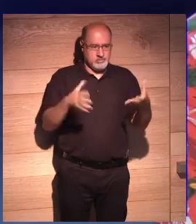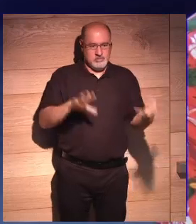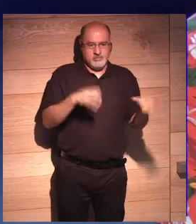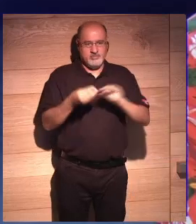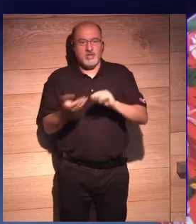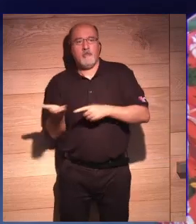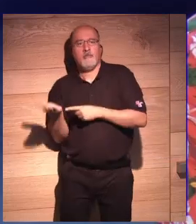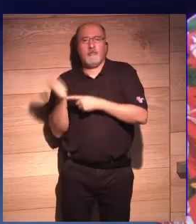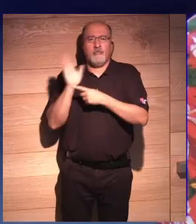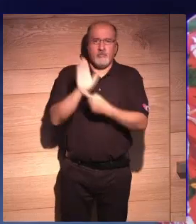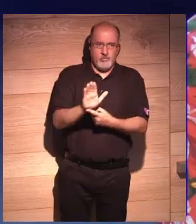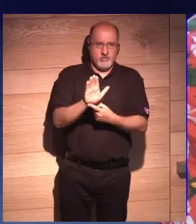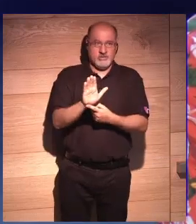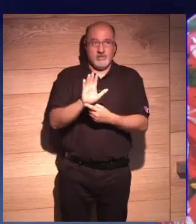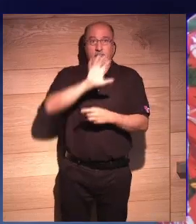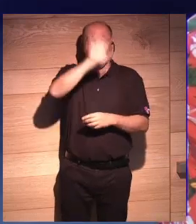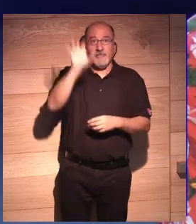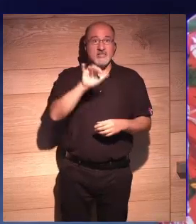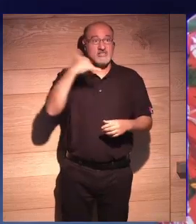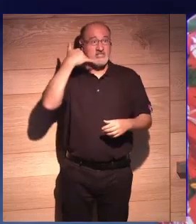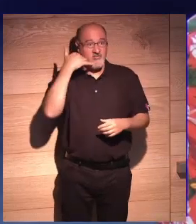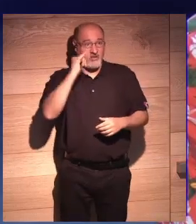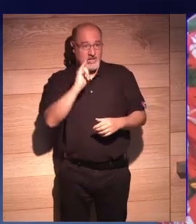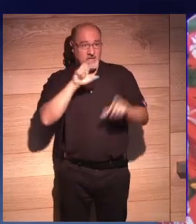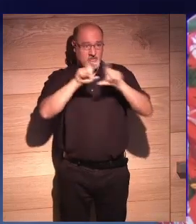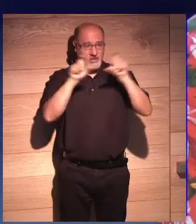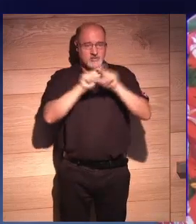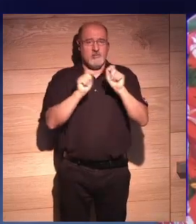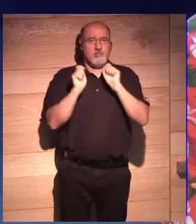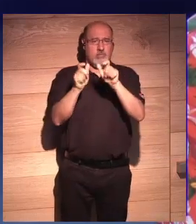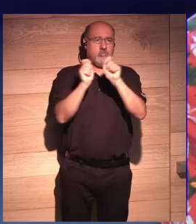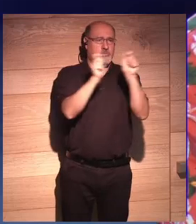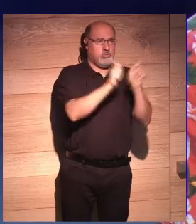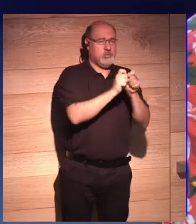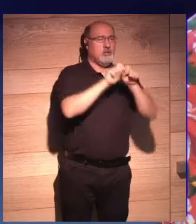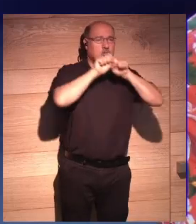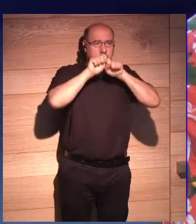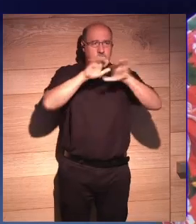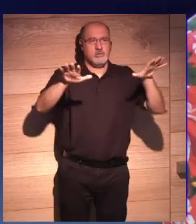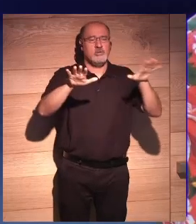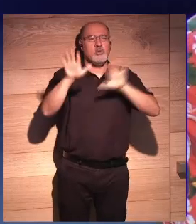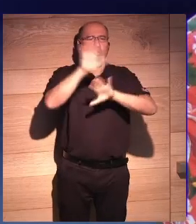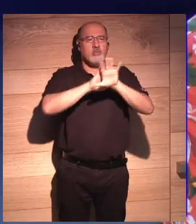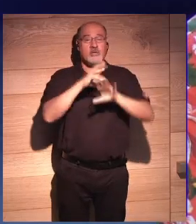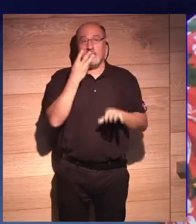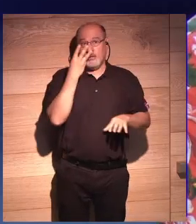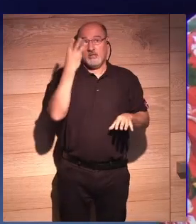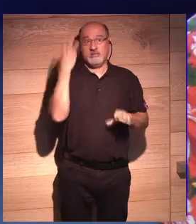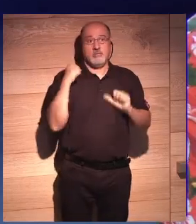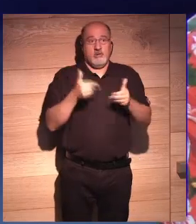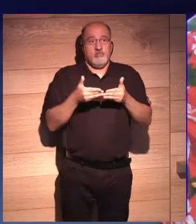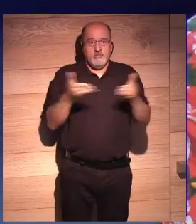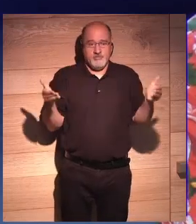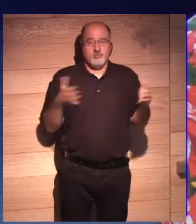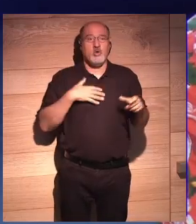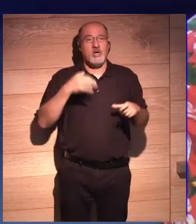the market, and we try to land a commercial proposal in every country where Telefónica is present. And we started